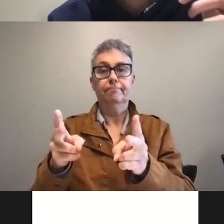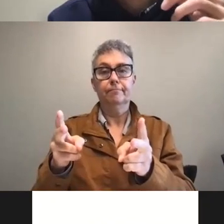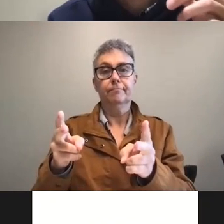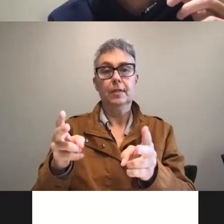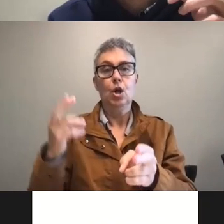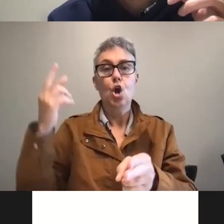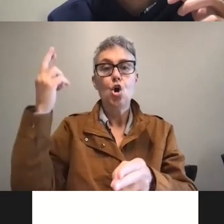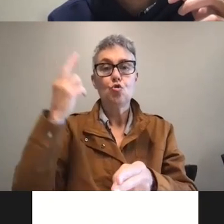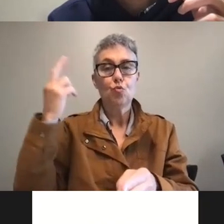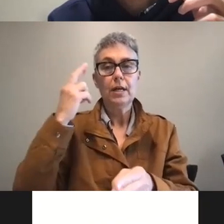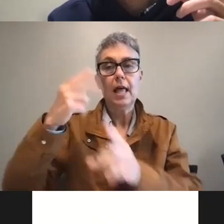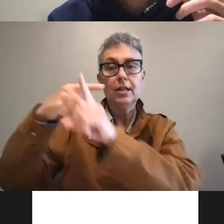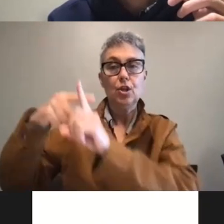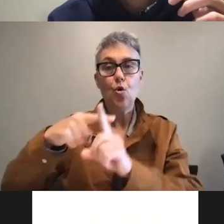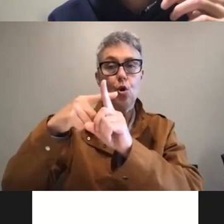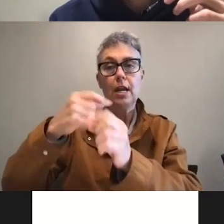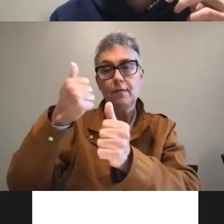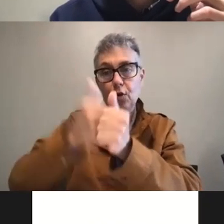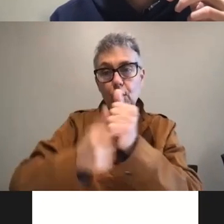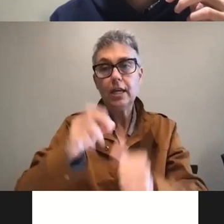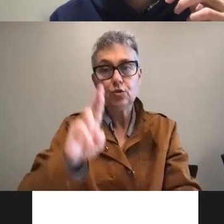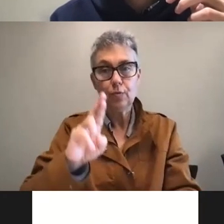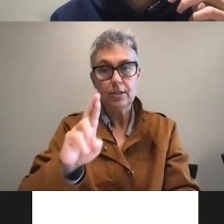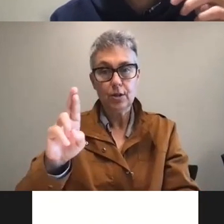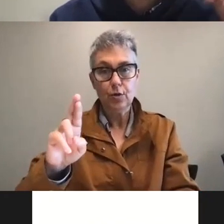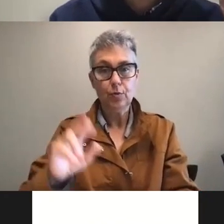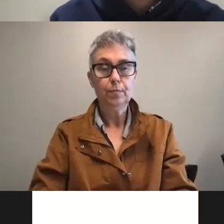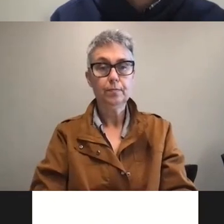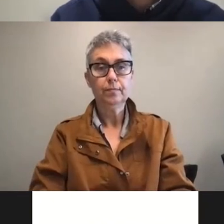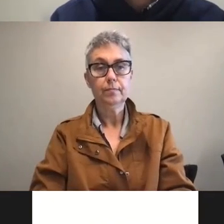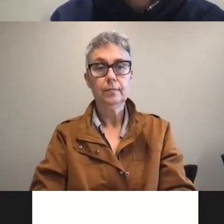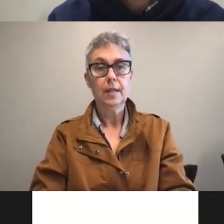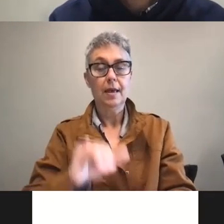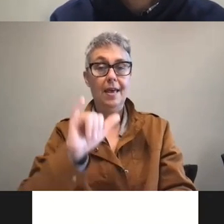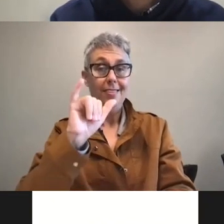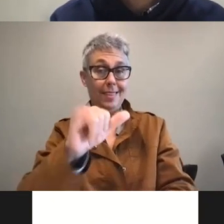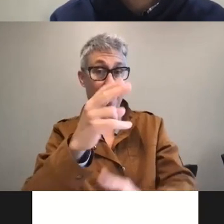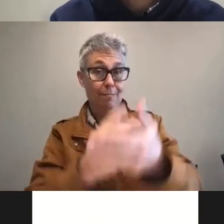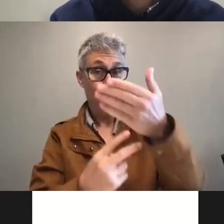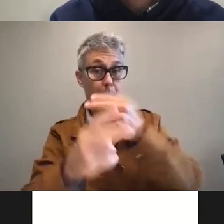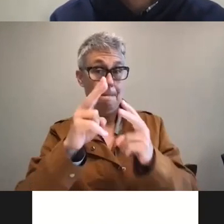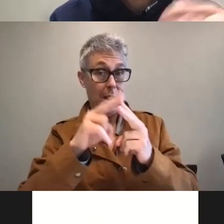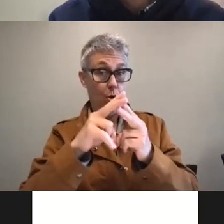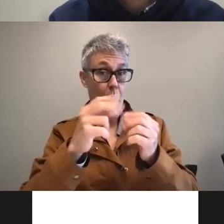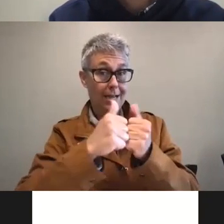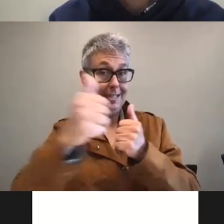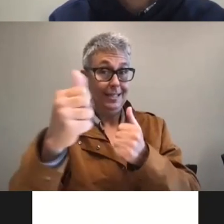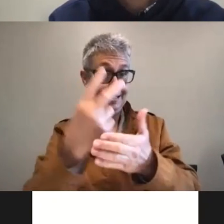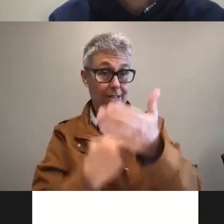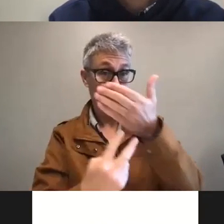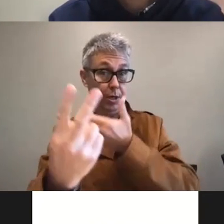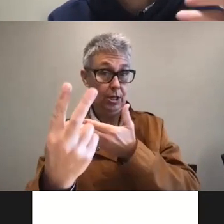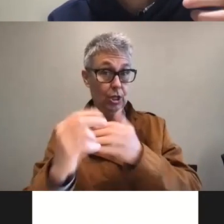the coordinate of each residue. And this pairwise distance prediction is implemented